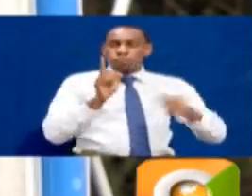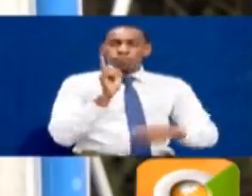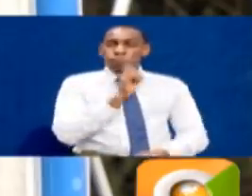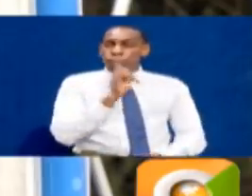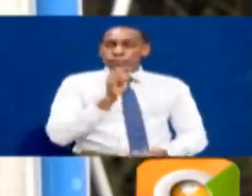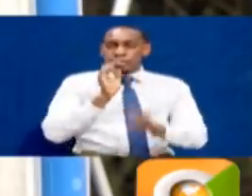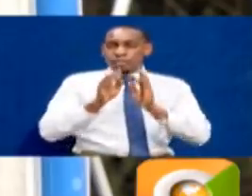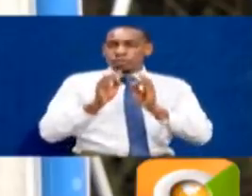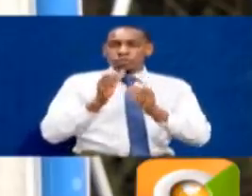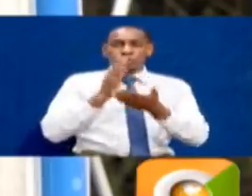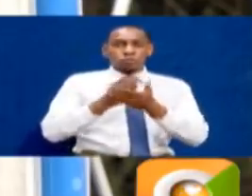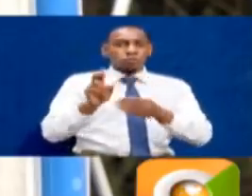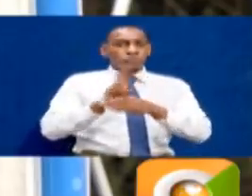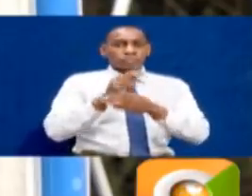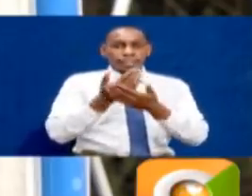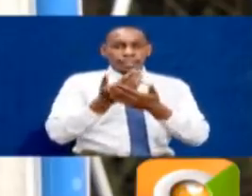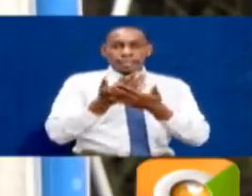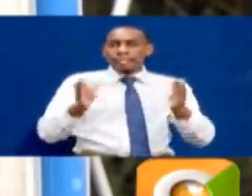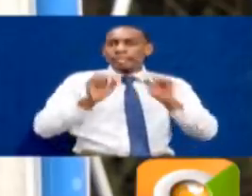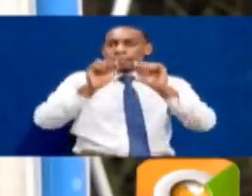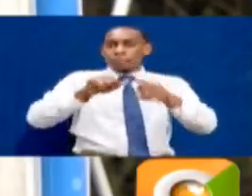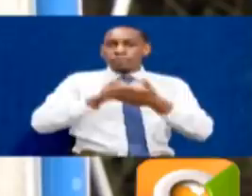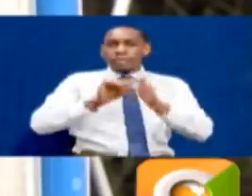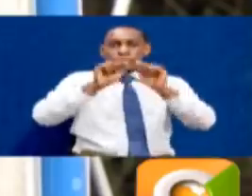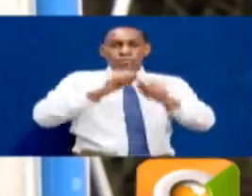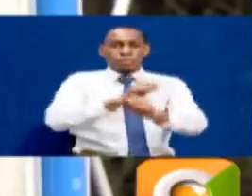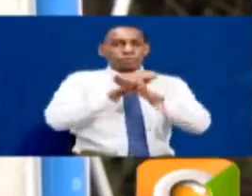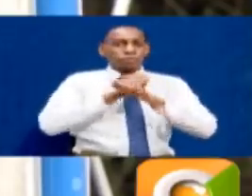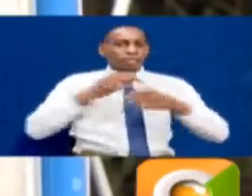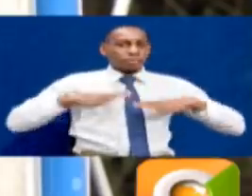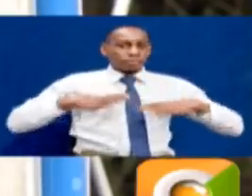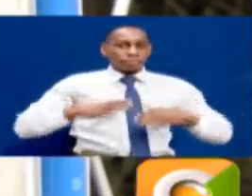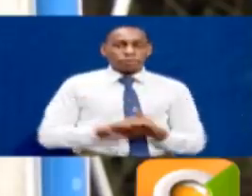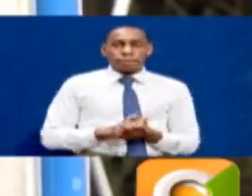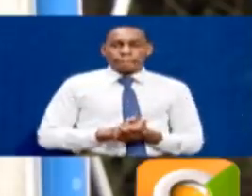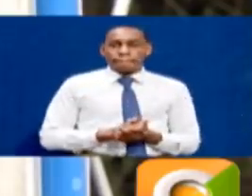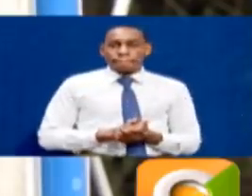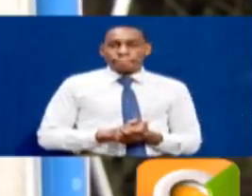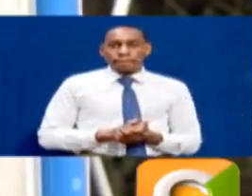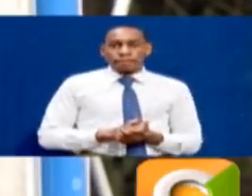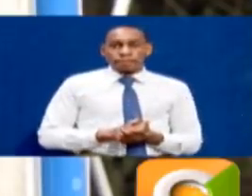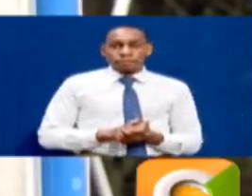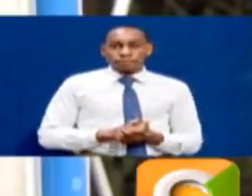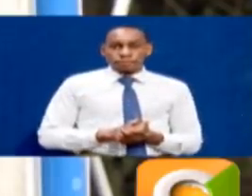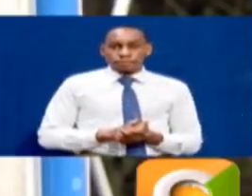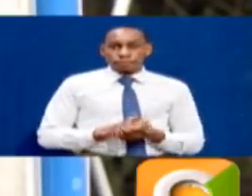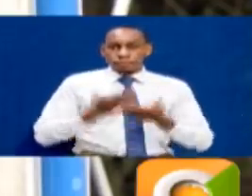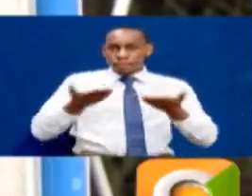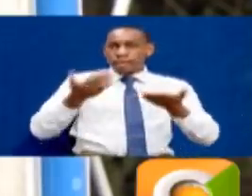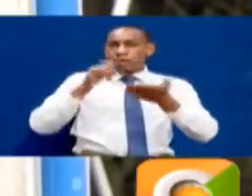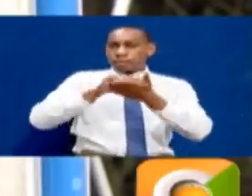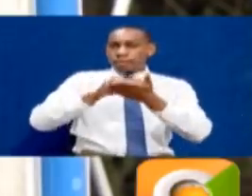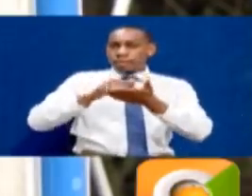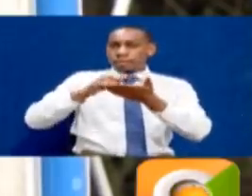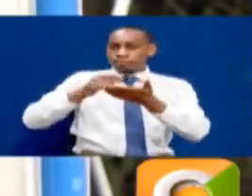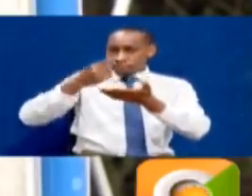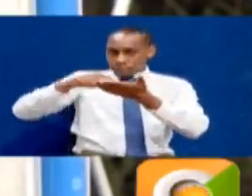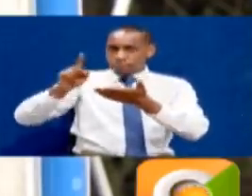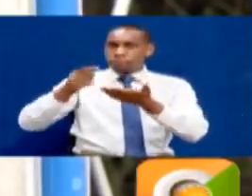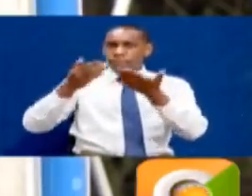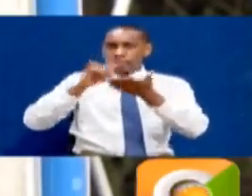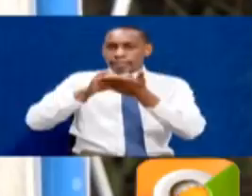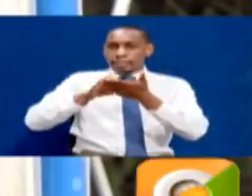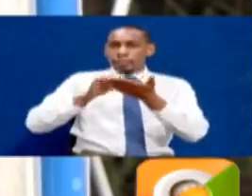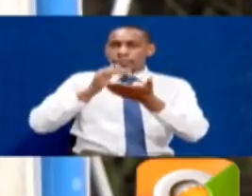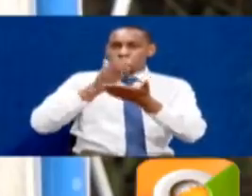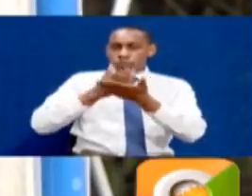use any arsenal at your disposal to be able to protect your people. How good it is that now we have been vindicated as a country